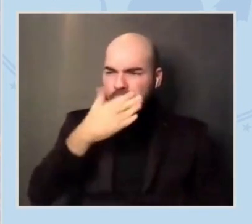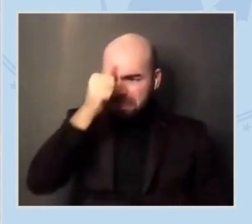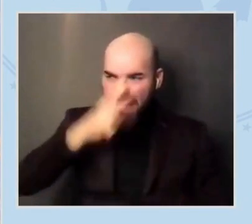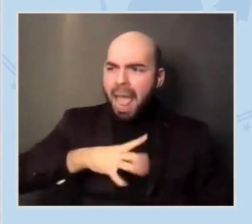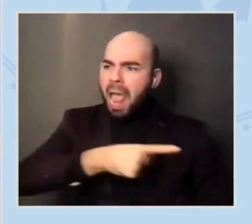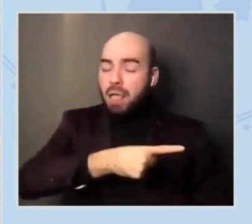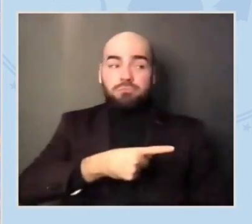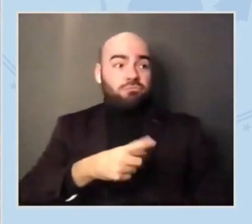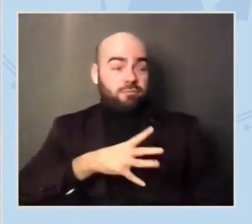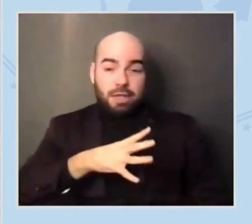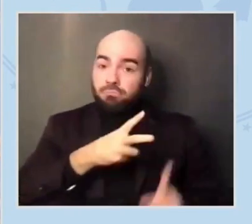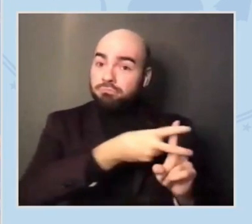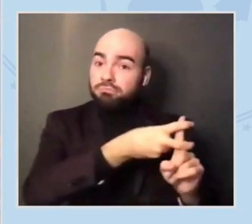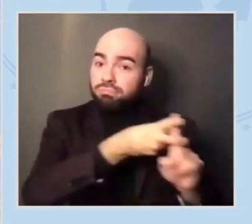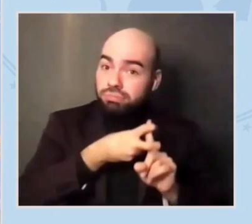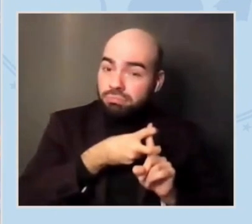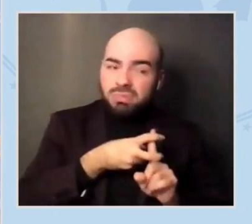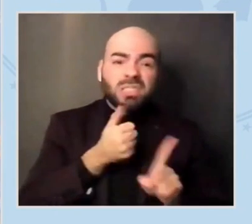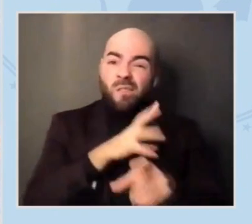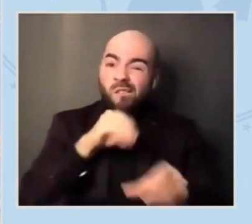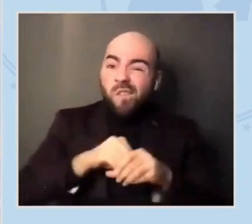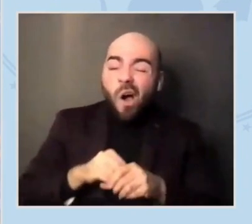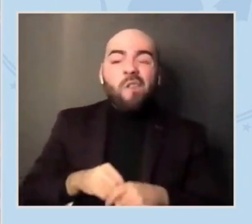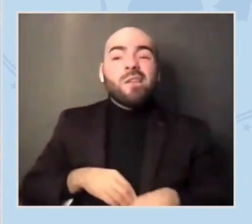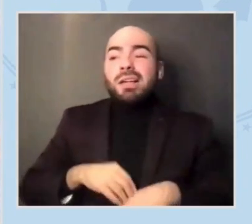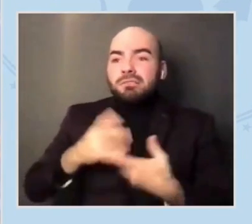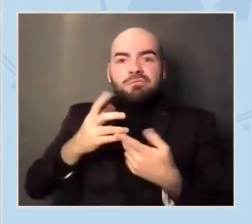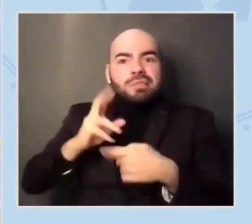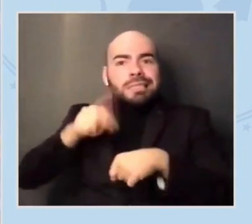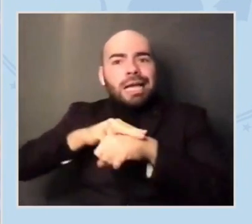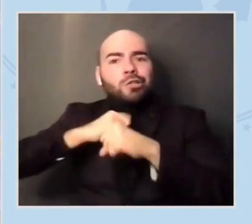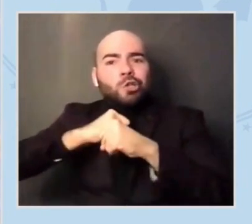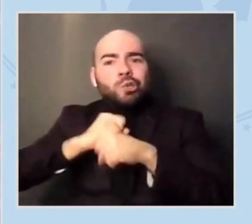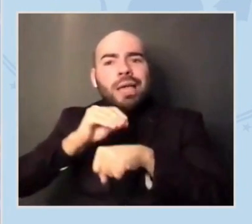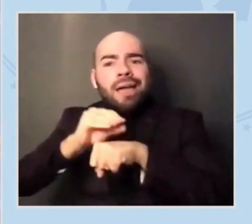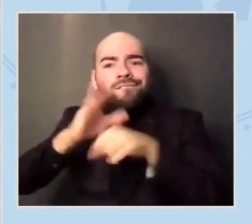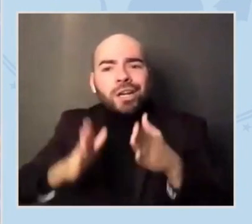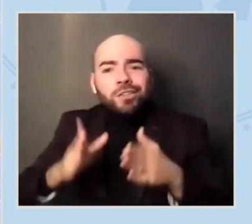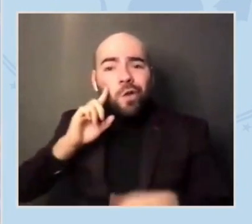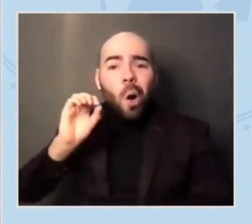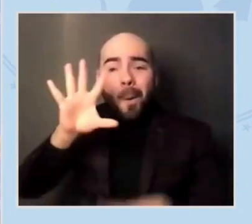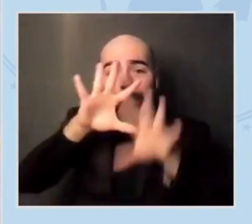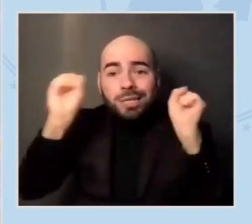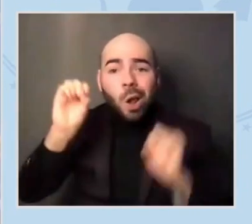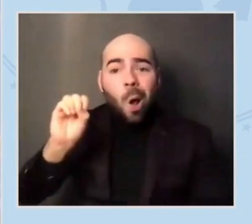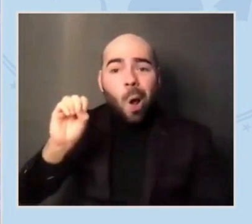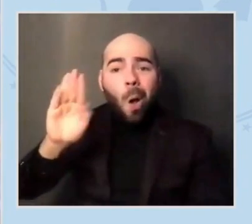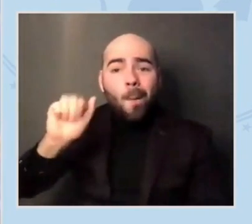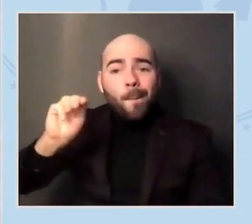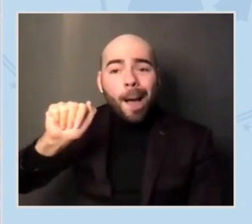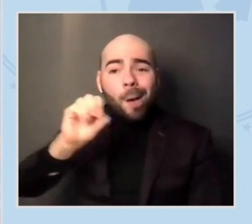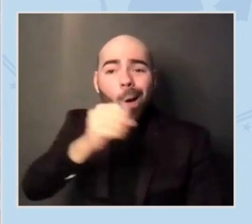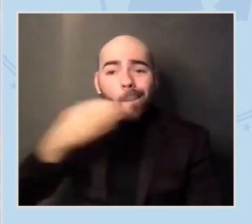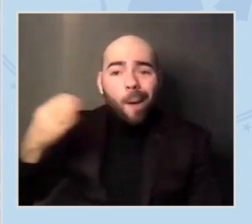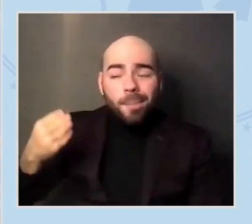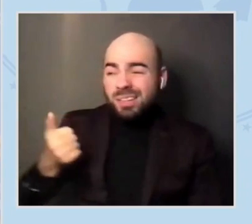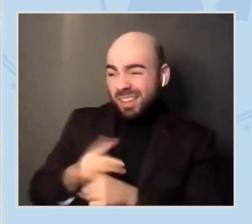Security Advisor to President Obama, Deputy Director for the National Economic Council, former Chief of Staff to Elizabeth